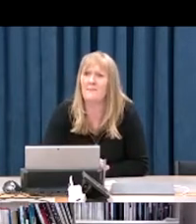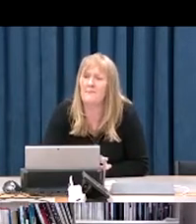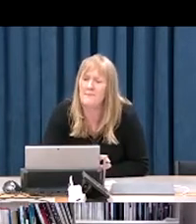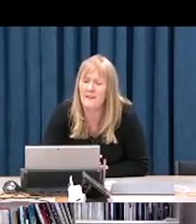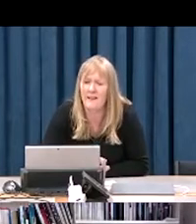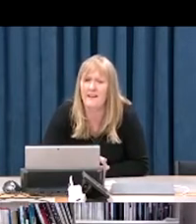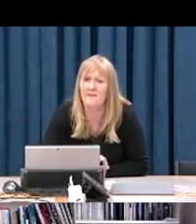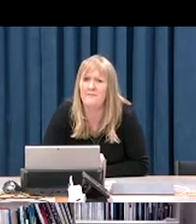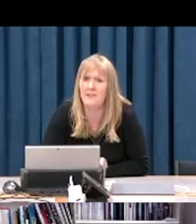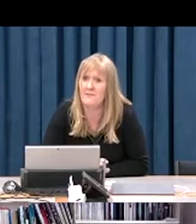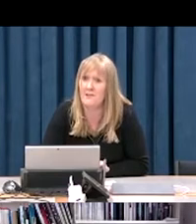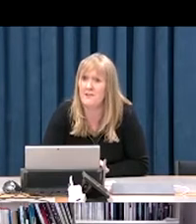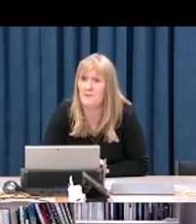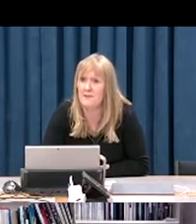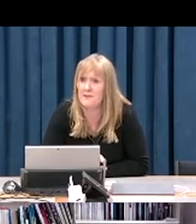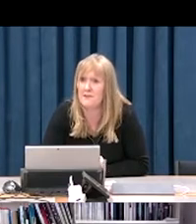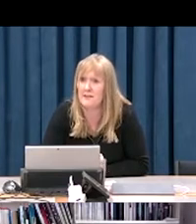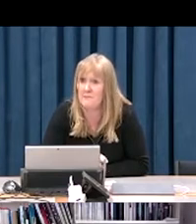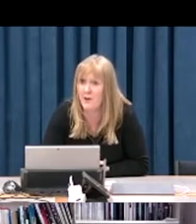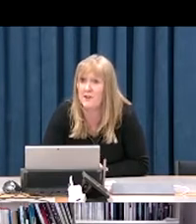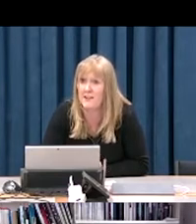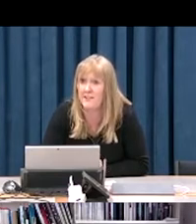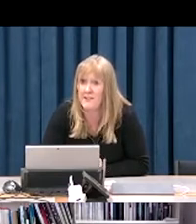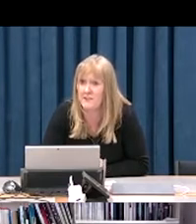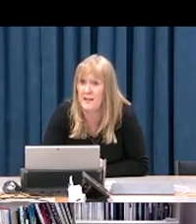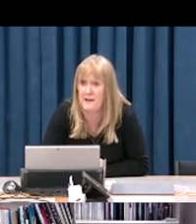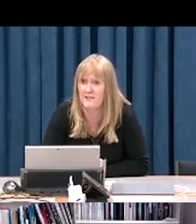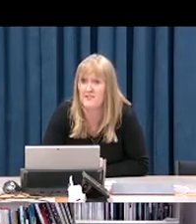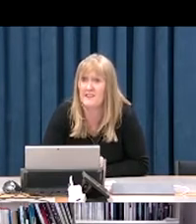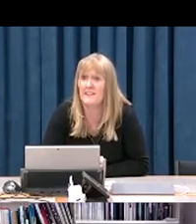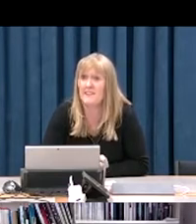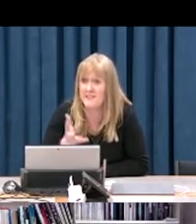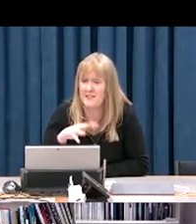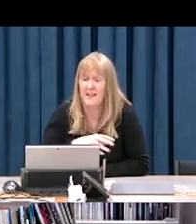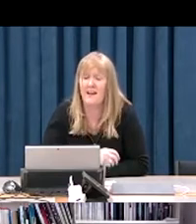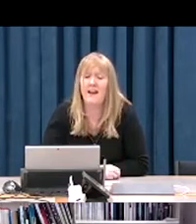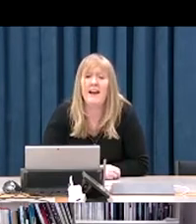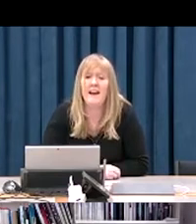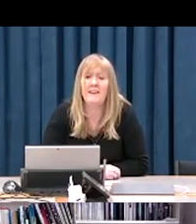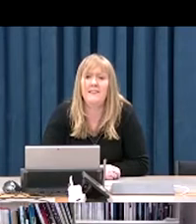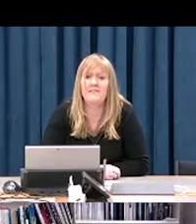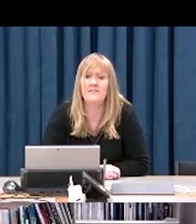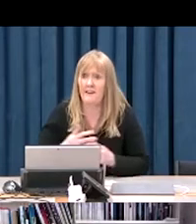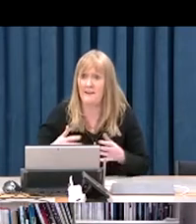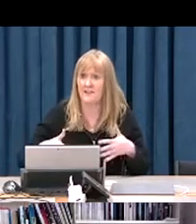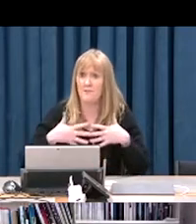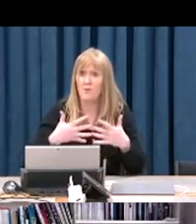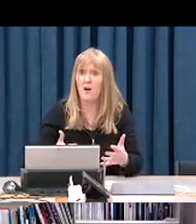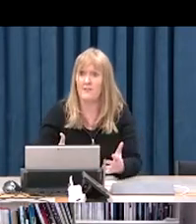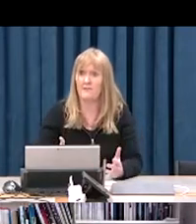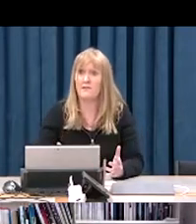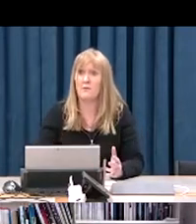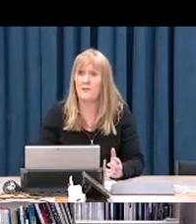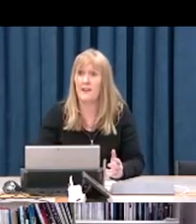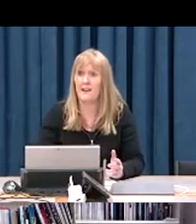some interviews with Cambodians who came out to New Zealand, and they're actually more